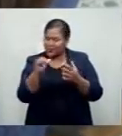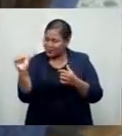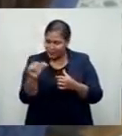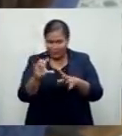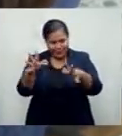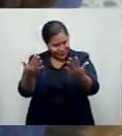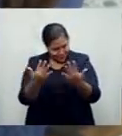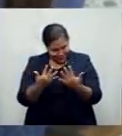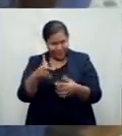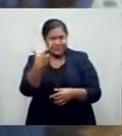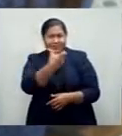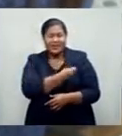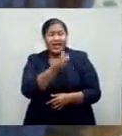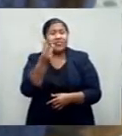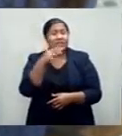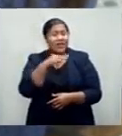far